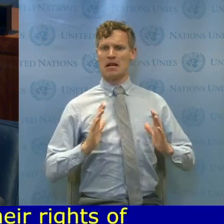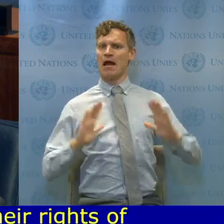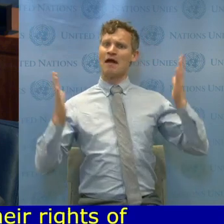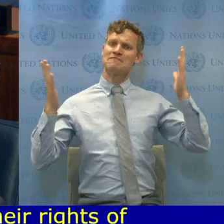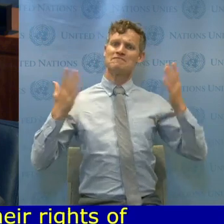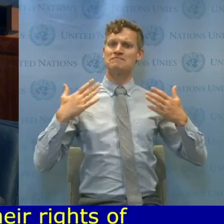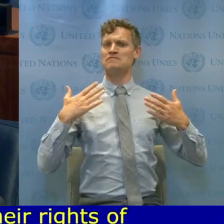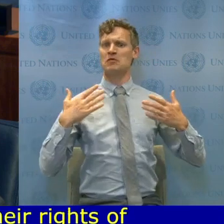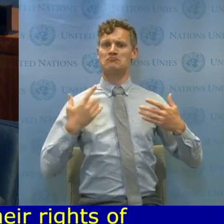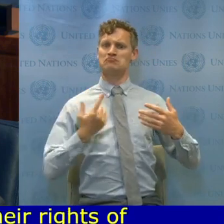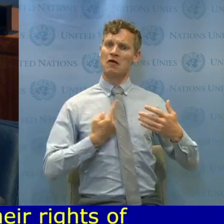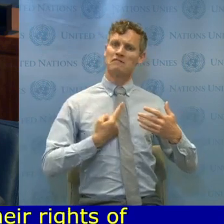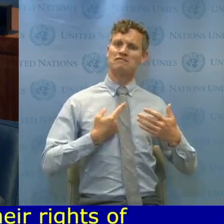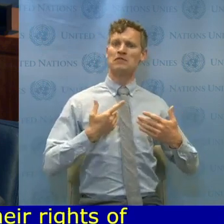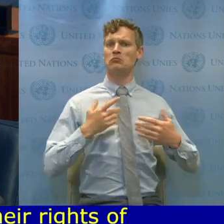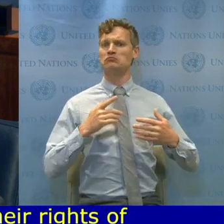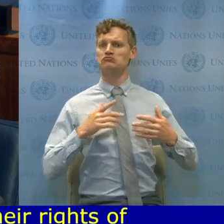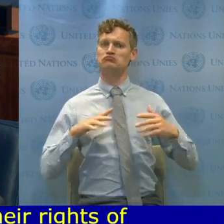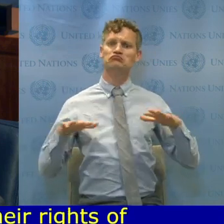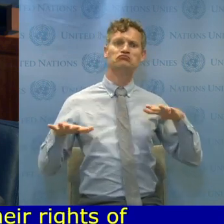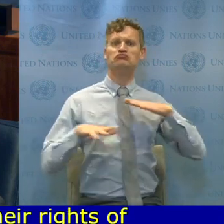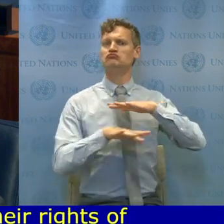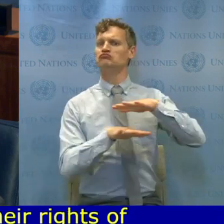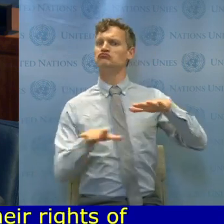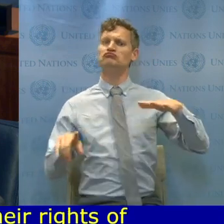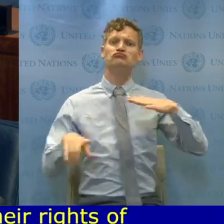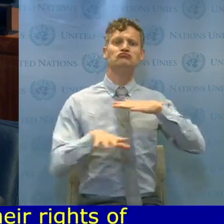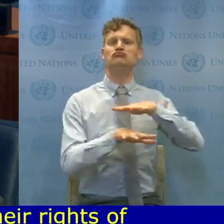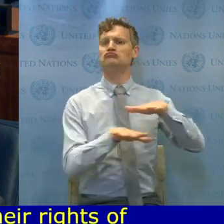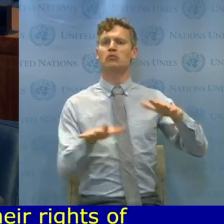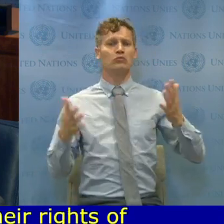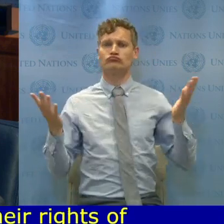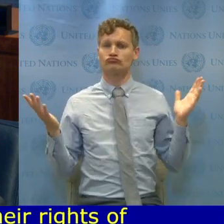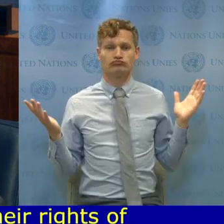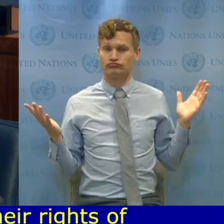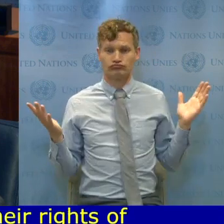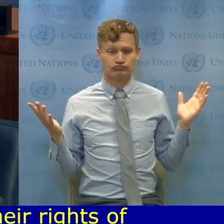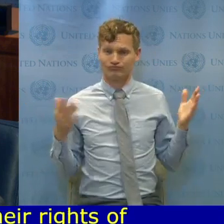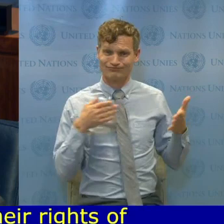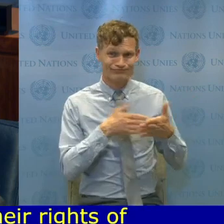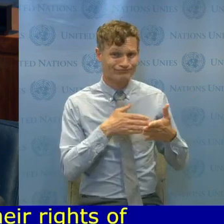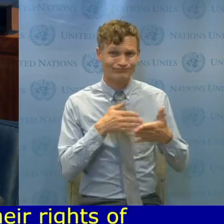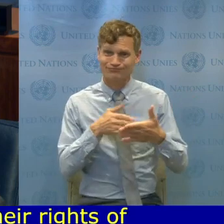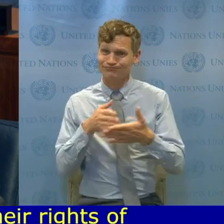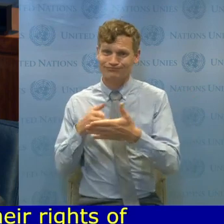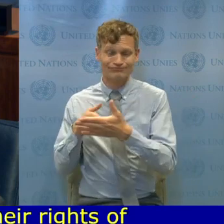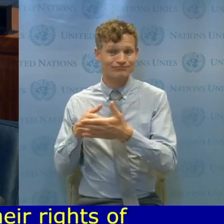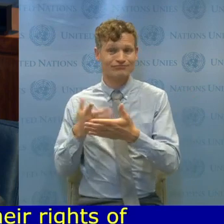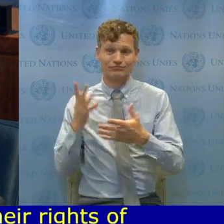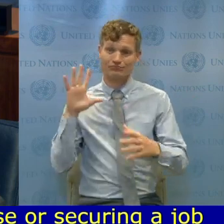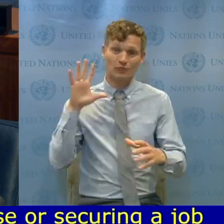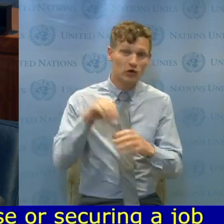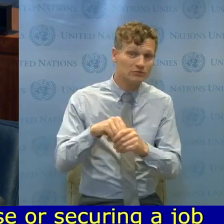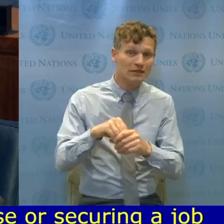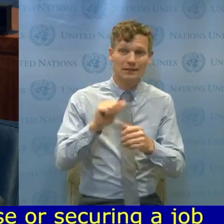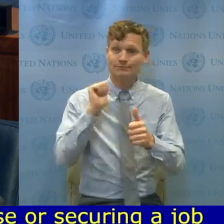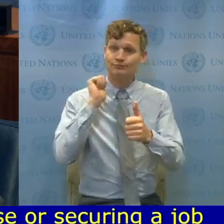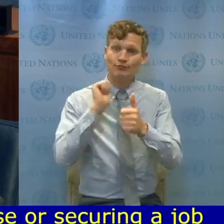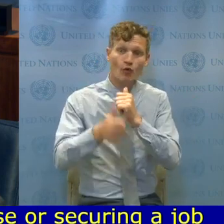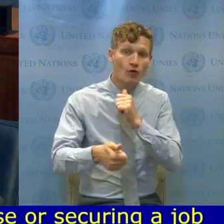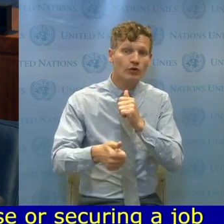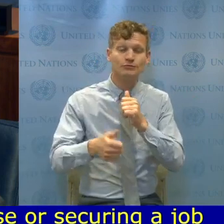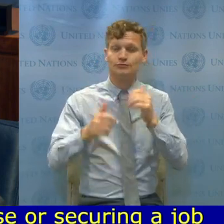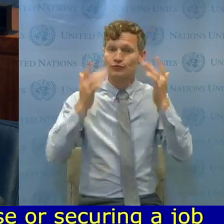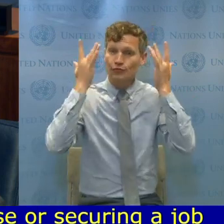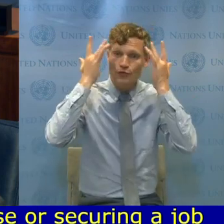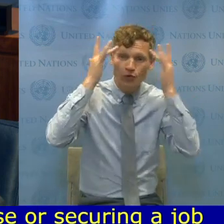and moving freely and participating in different sports and cultural activities or